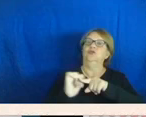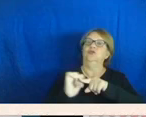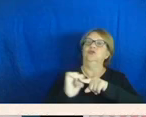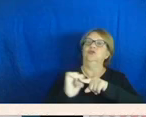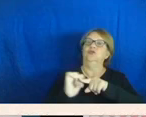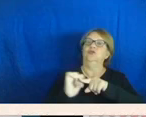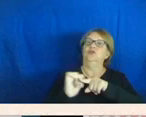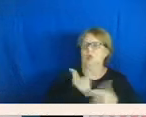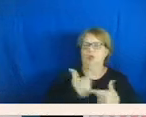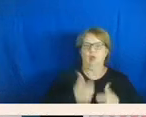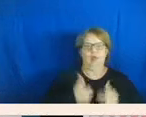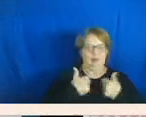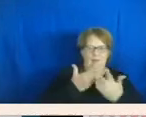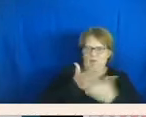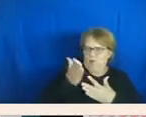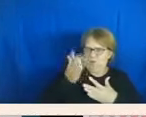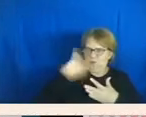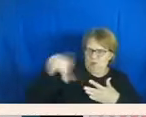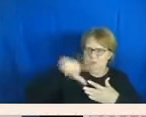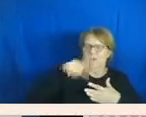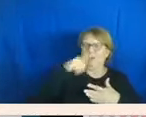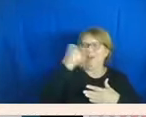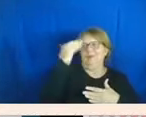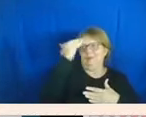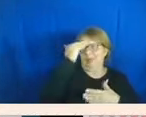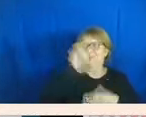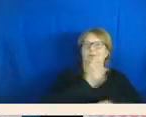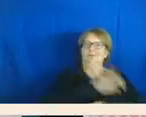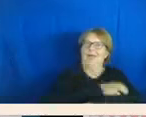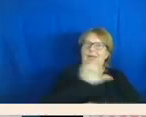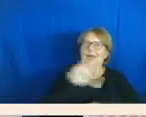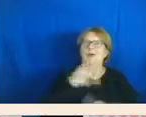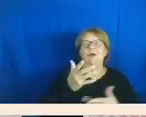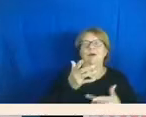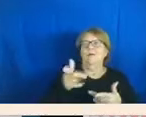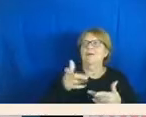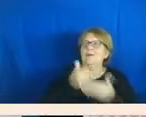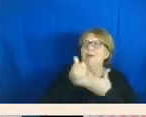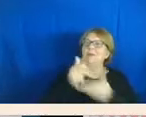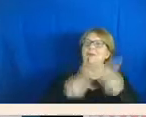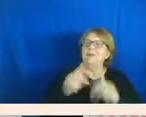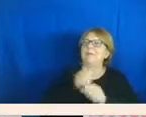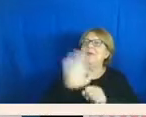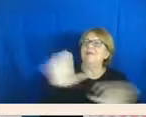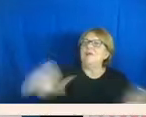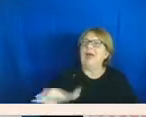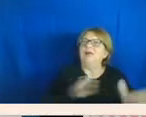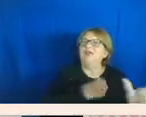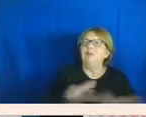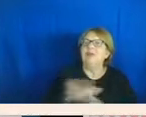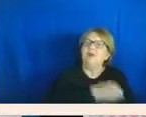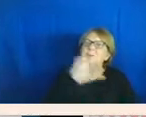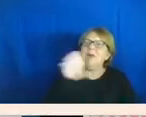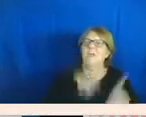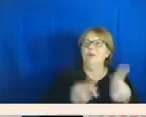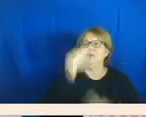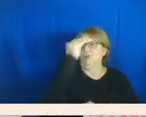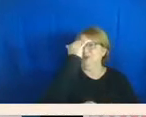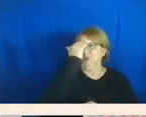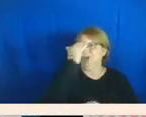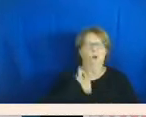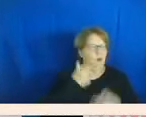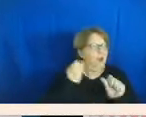because knowledge is power. They're helping people make an action plan. They're empowering people to know, hey, I can have a good credit